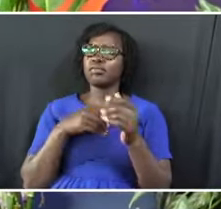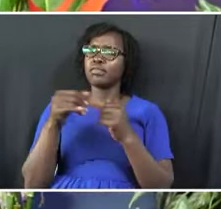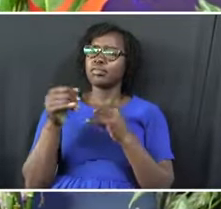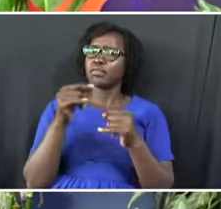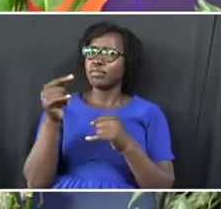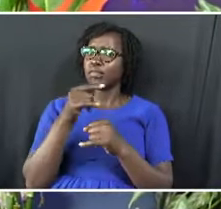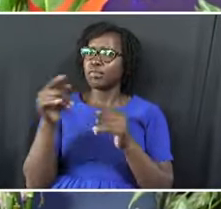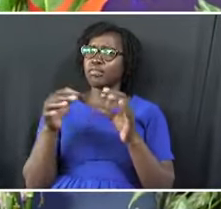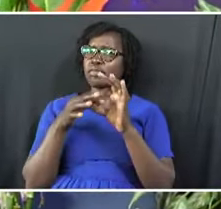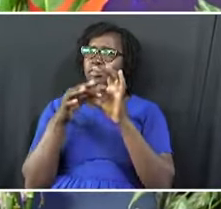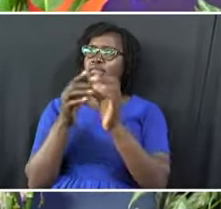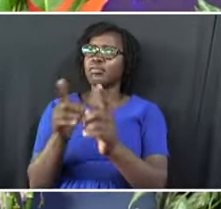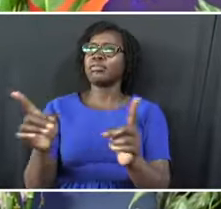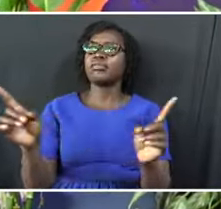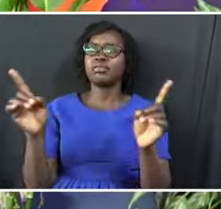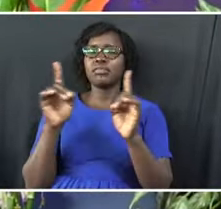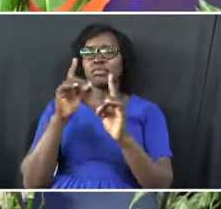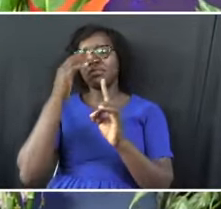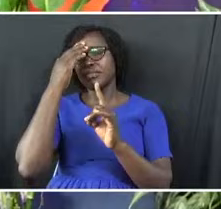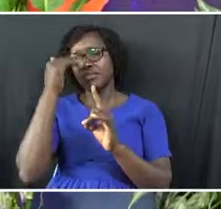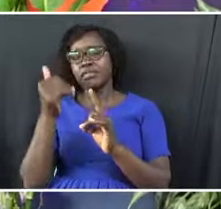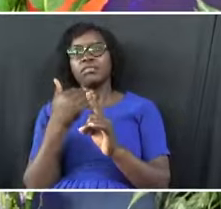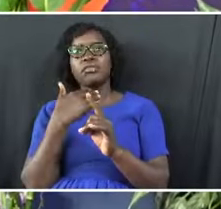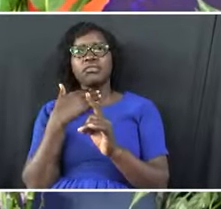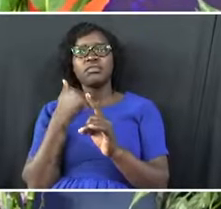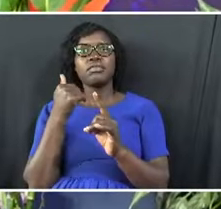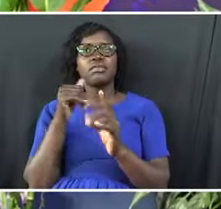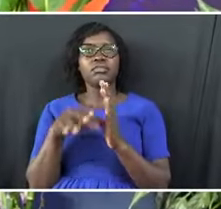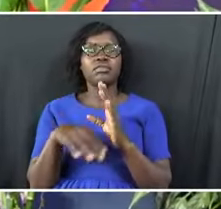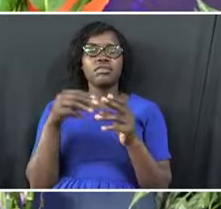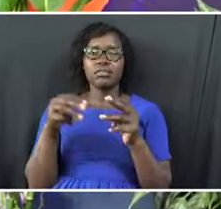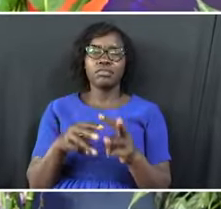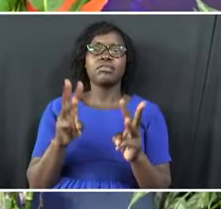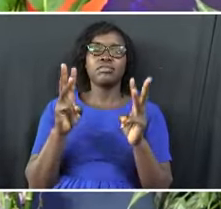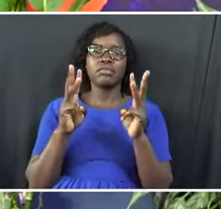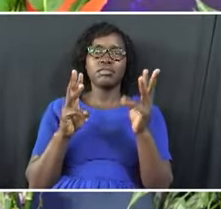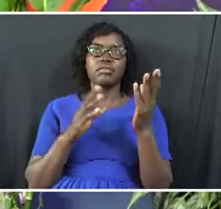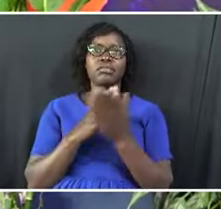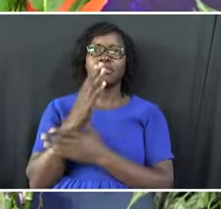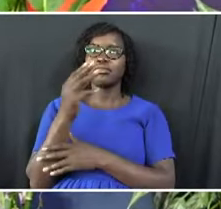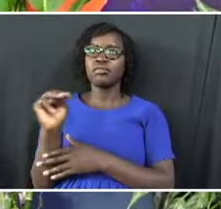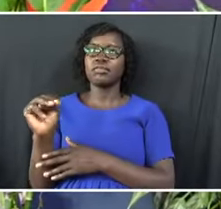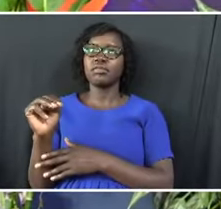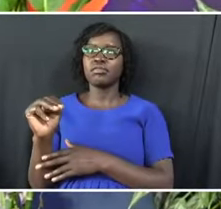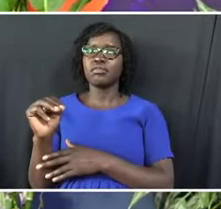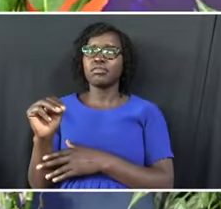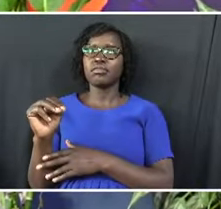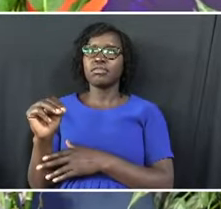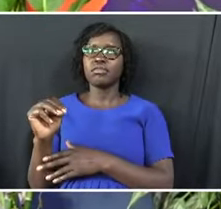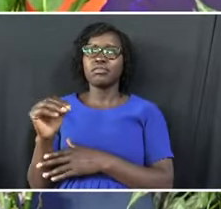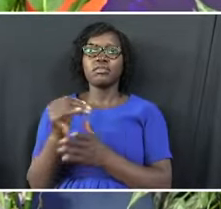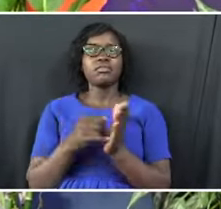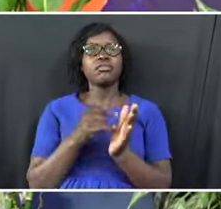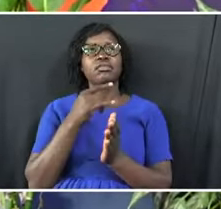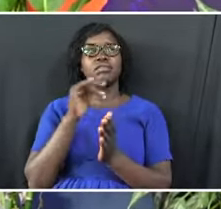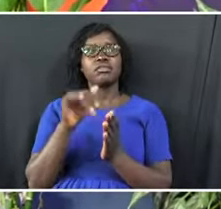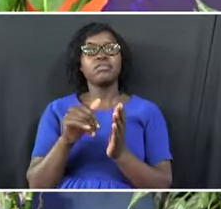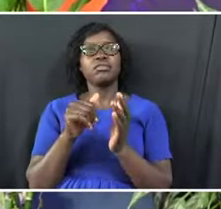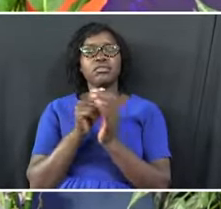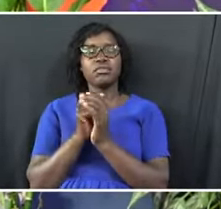who belong to us because we want to find our way through them. But I want to just say that we